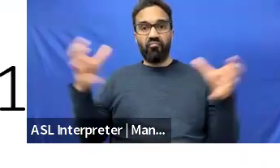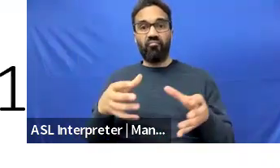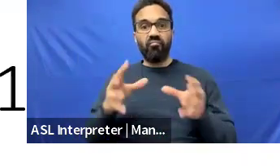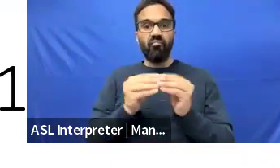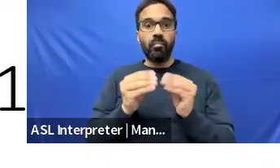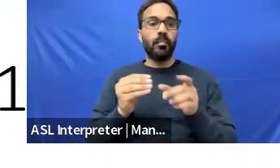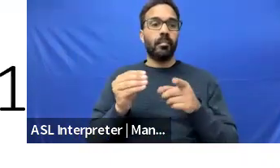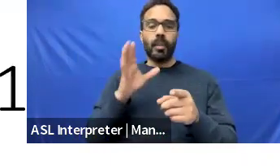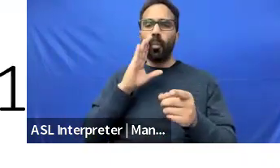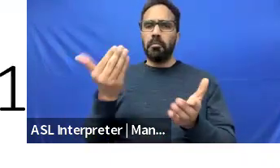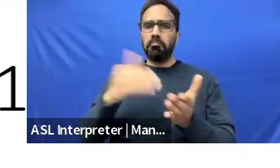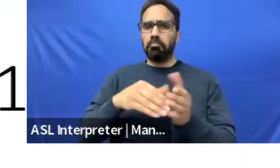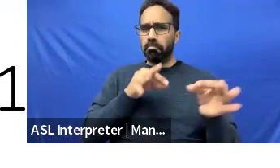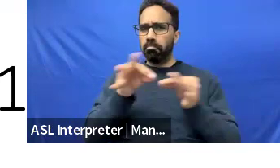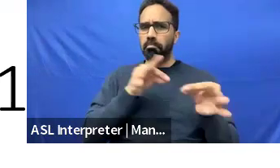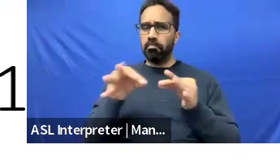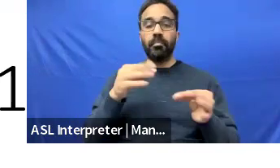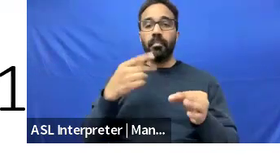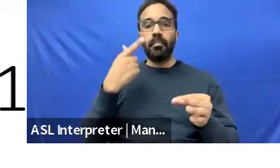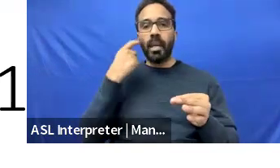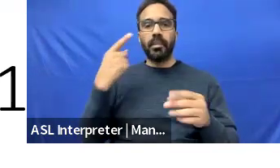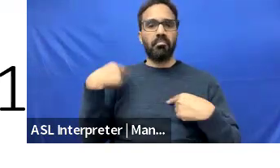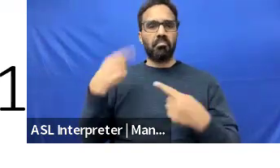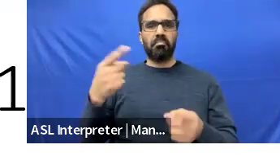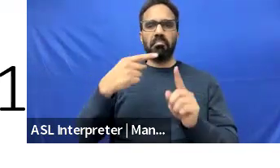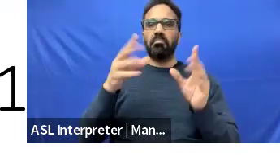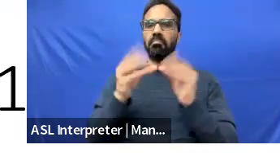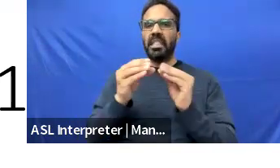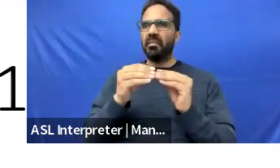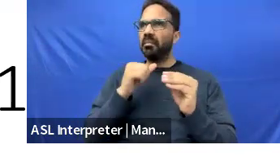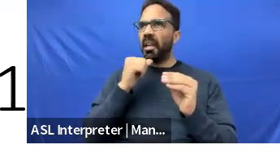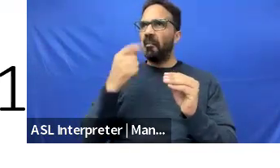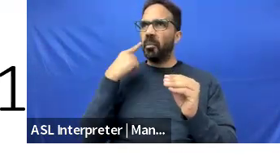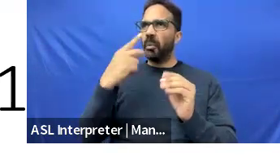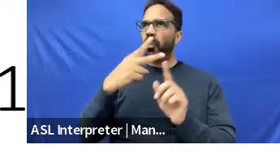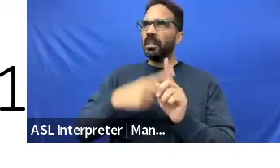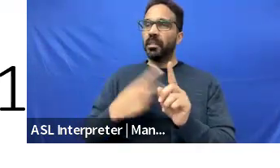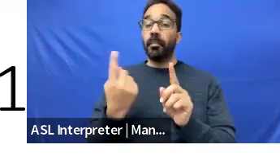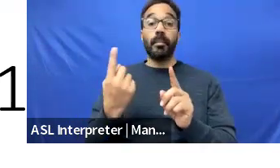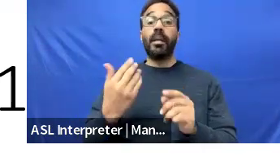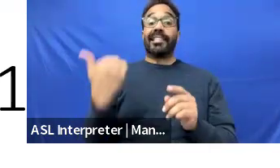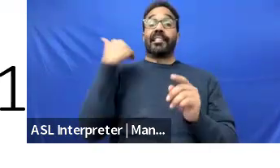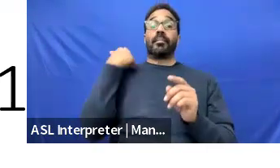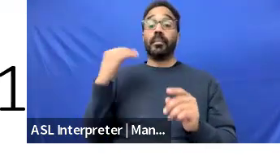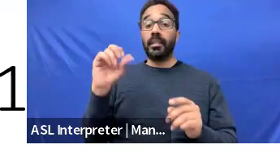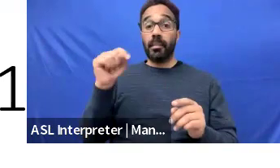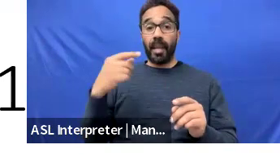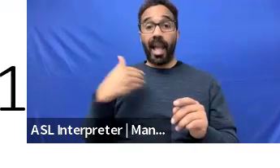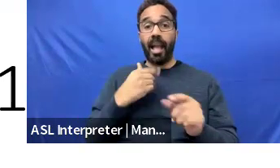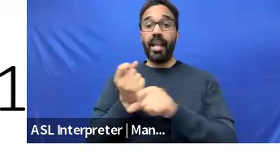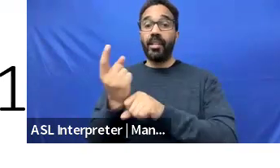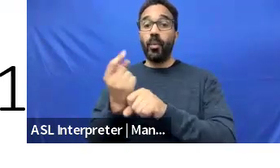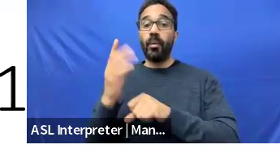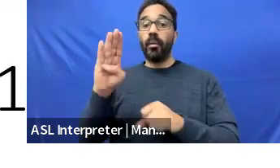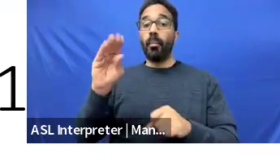couple months. But back in, September, I believe, we had an annual booster that was made